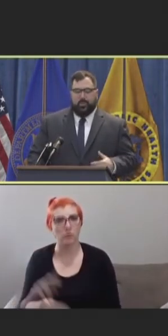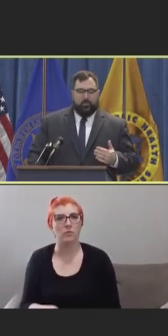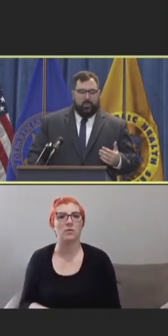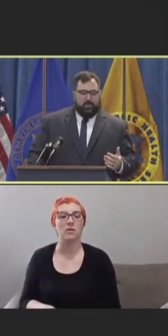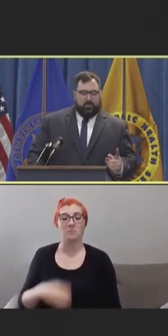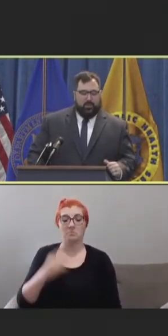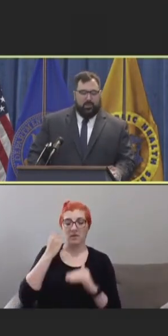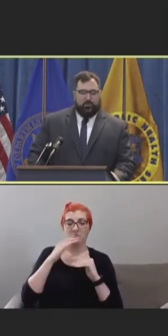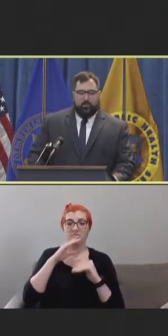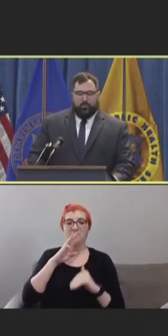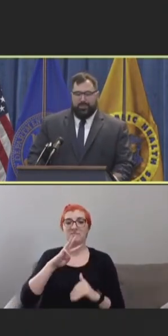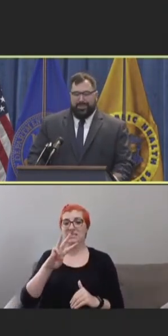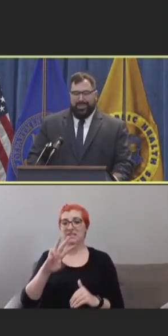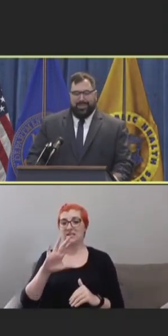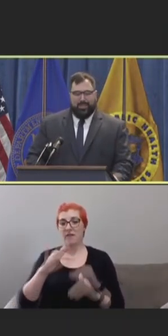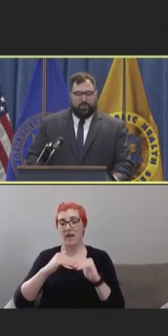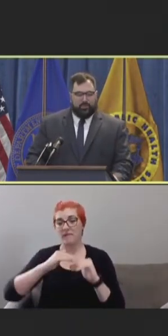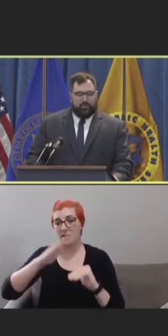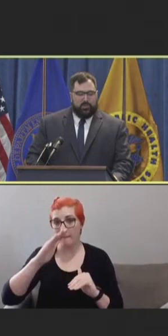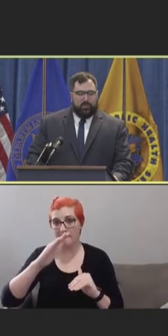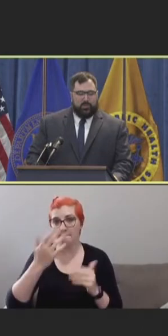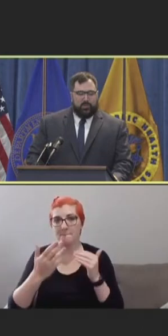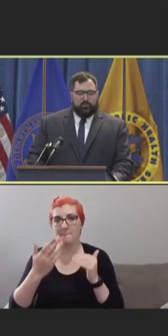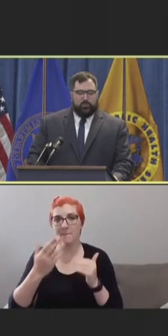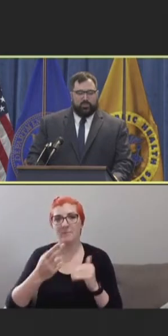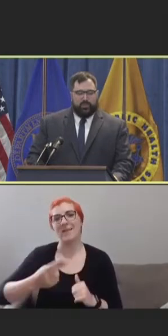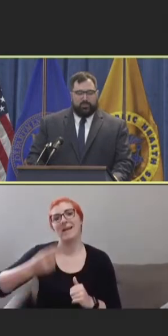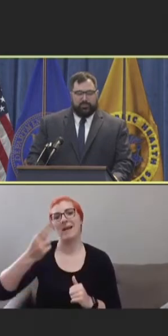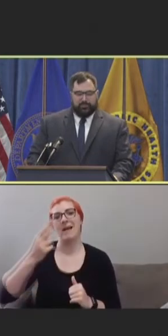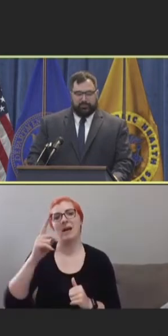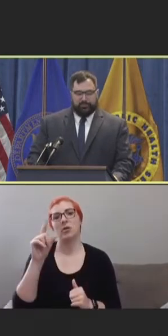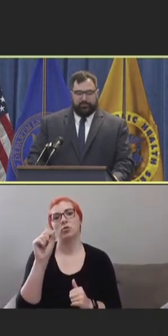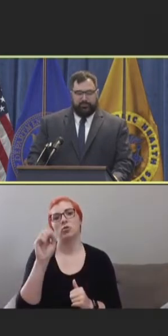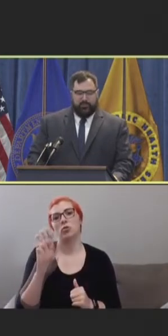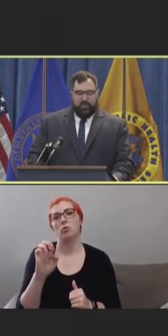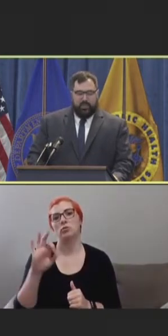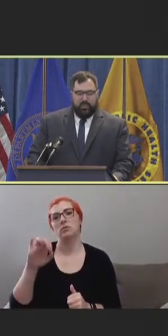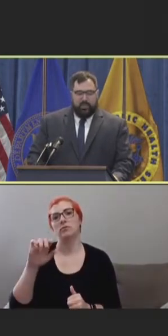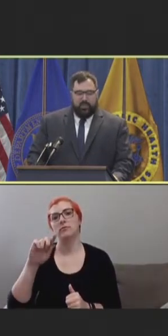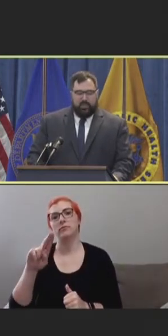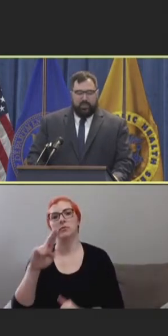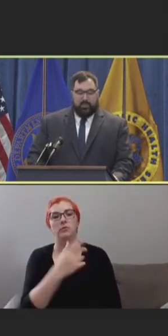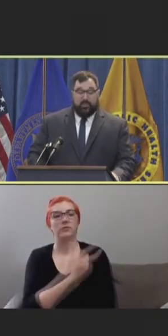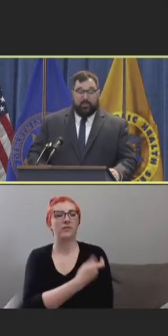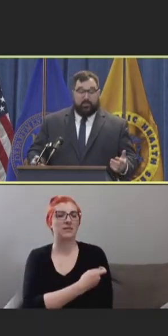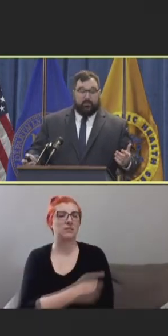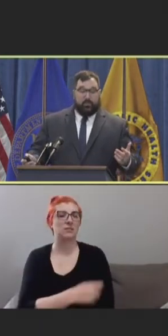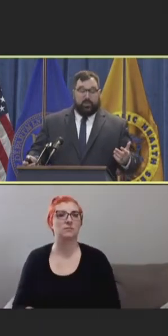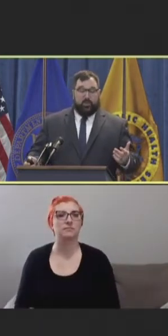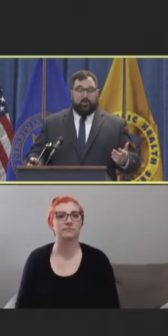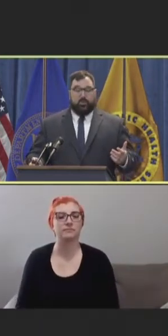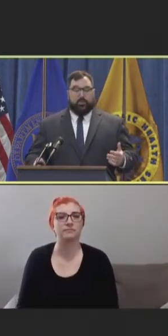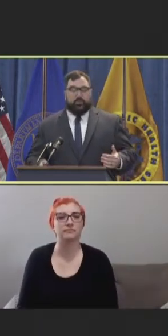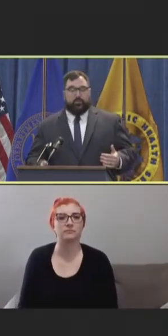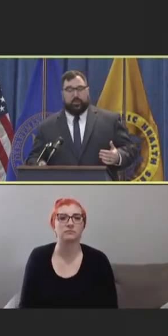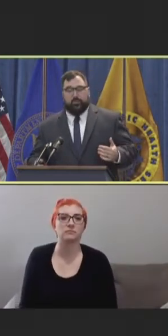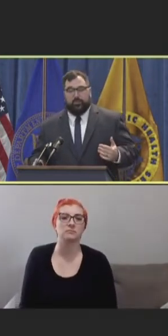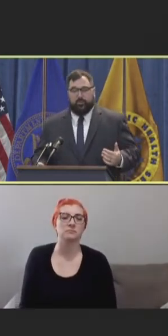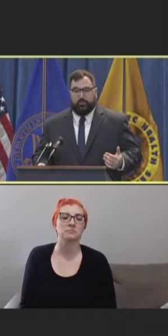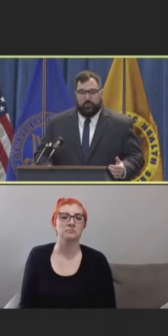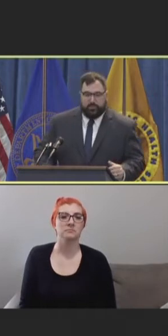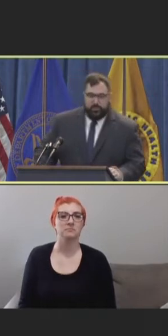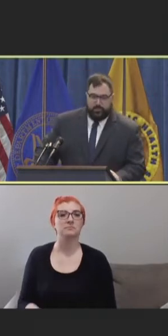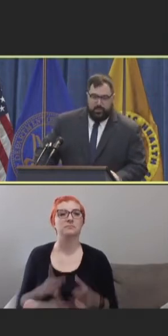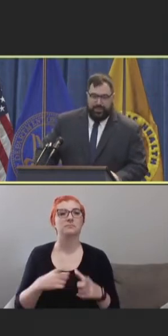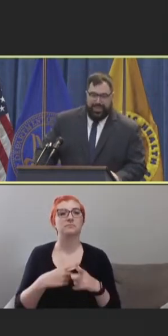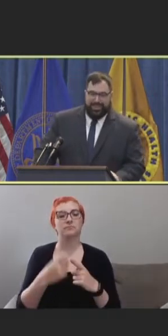might be better off with the high dose influenza vaccine. And then we know from